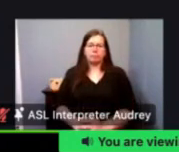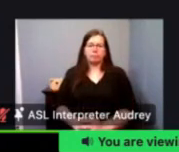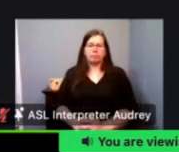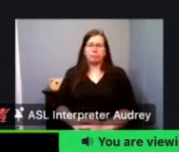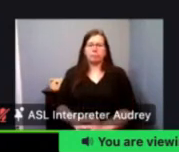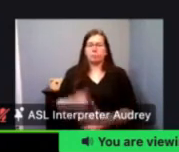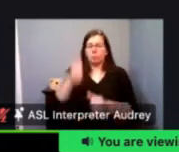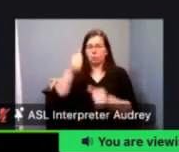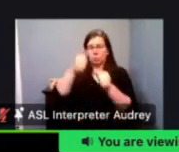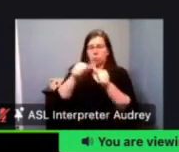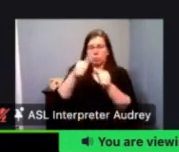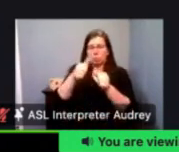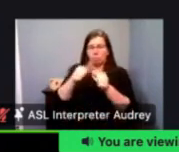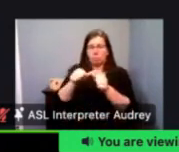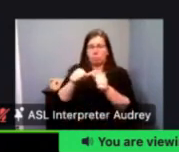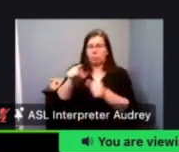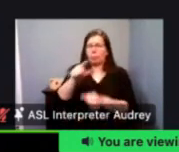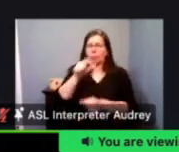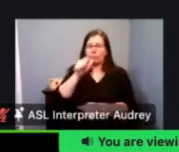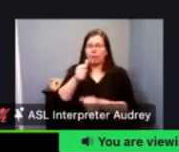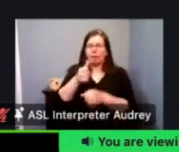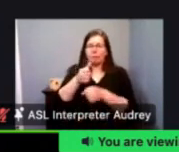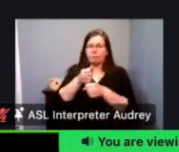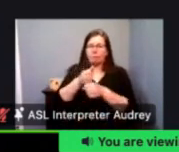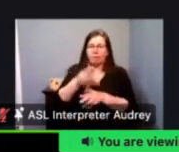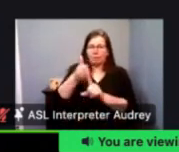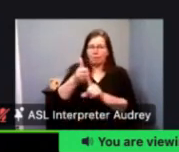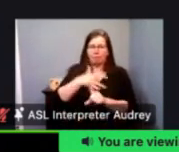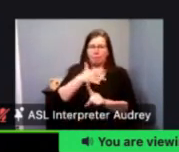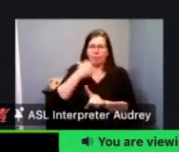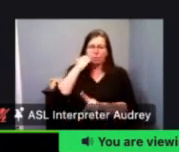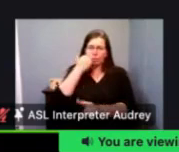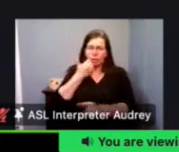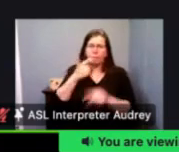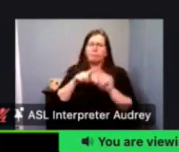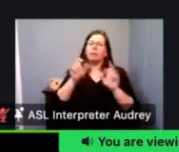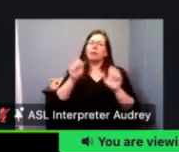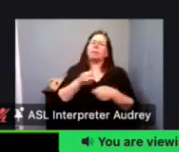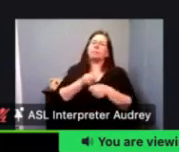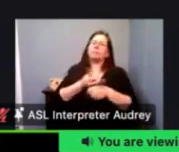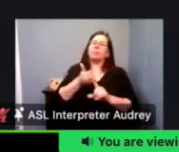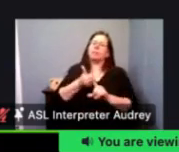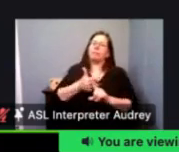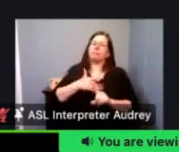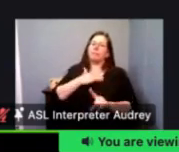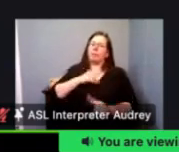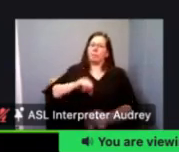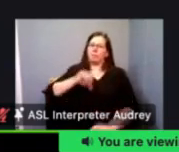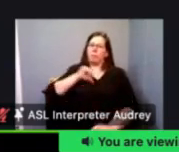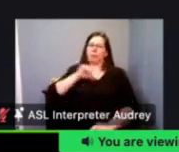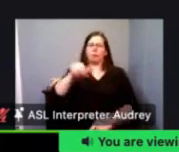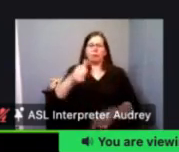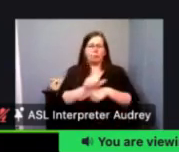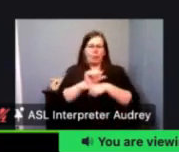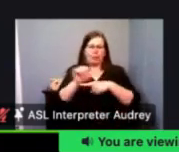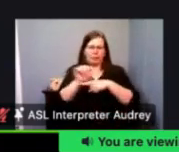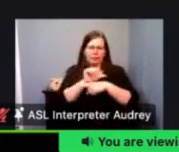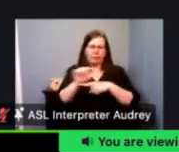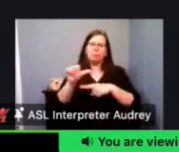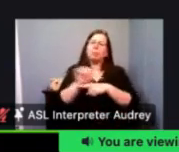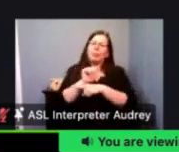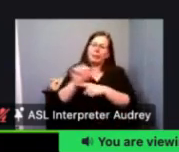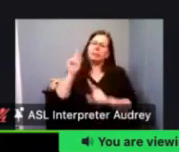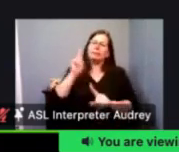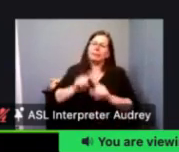So remember, you weren't the one who made you ashamed, but you are the one who can make you proud. Just practice. Practice until you